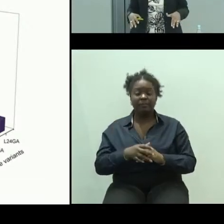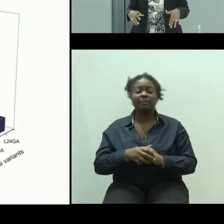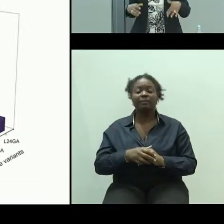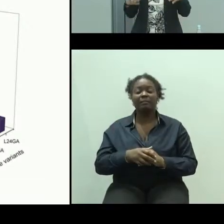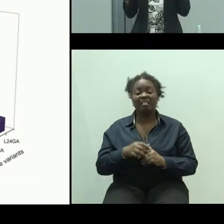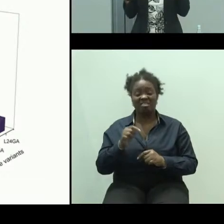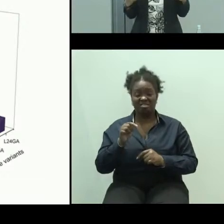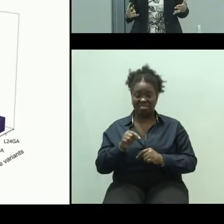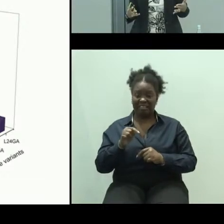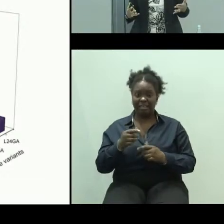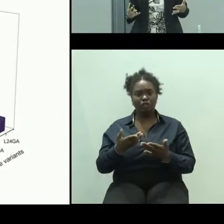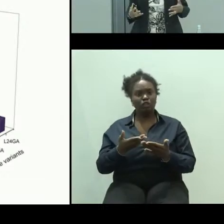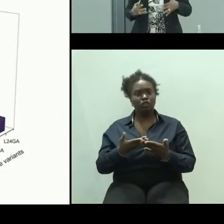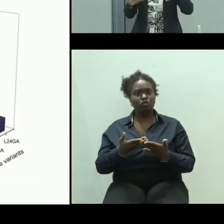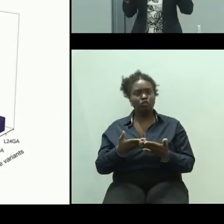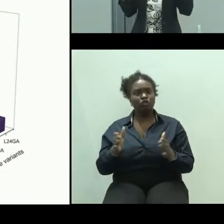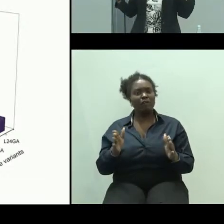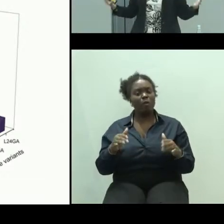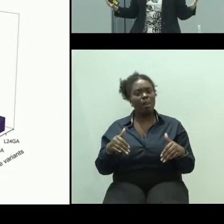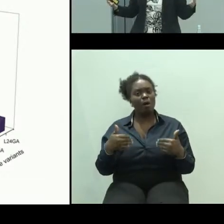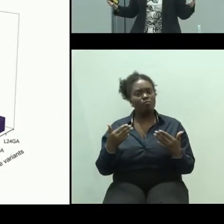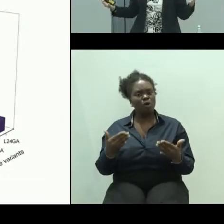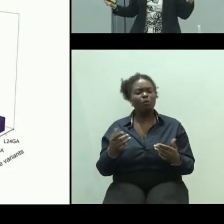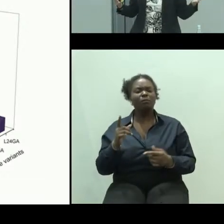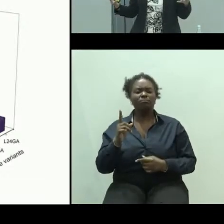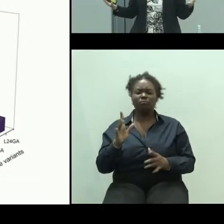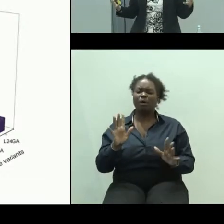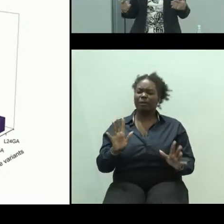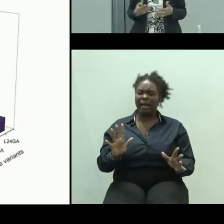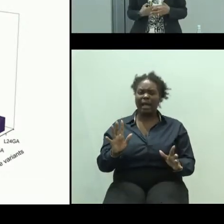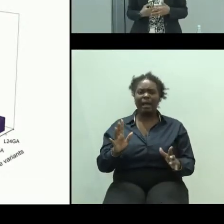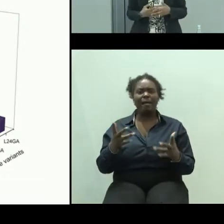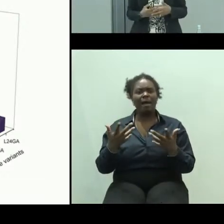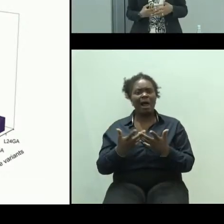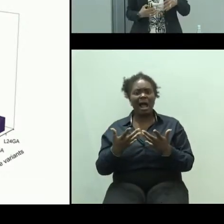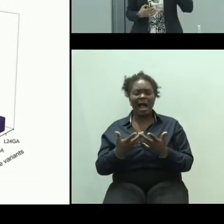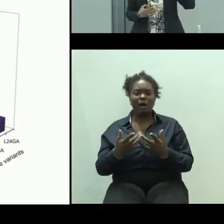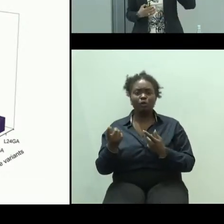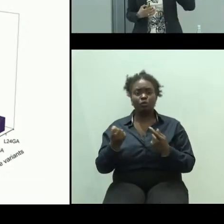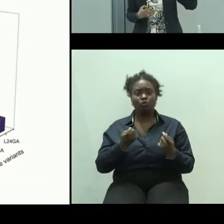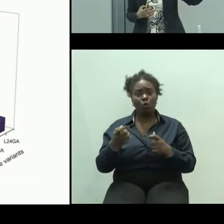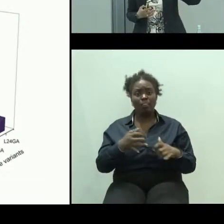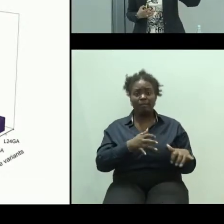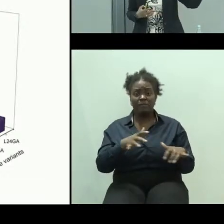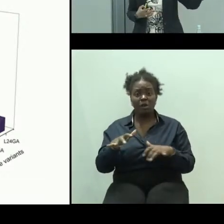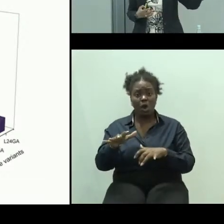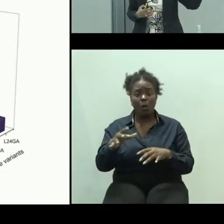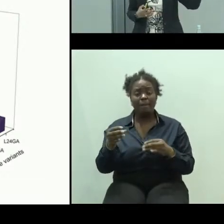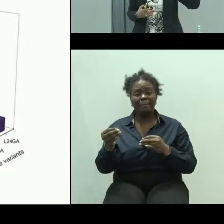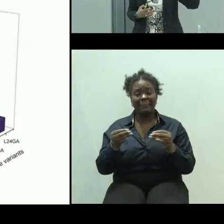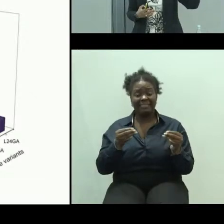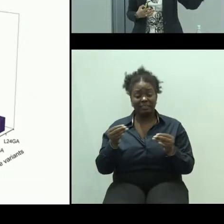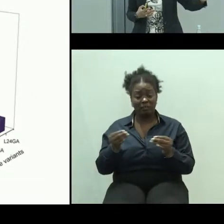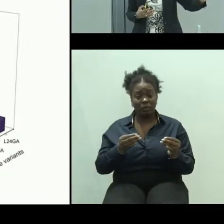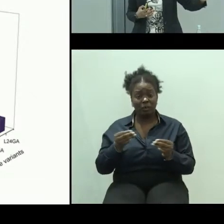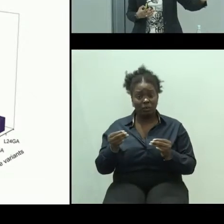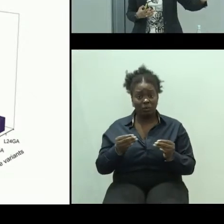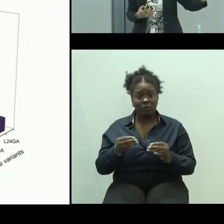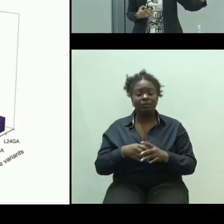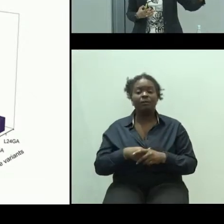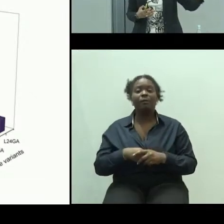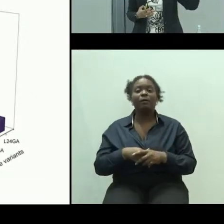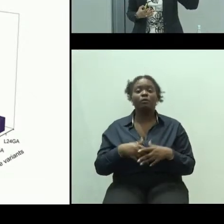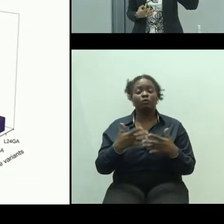approach of saying, okay, how do we control the flow of material, both to continue to look at new quorum